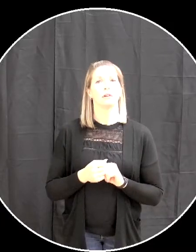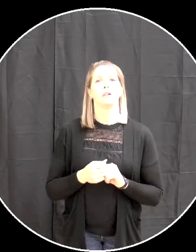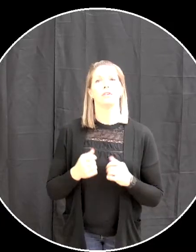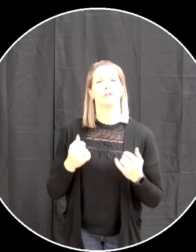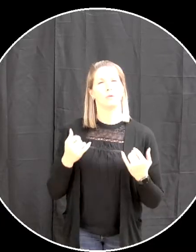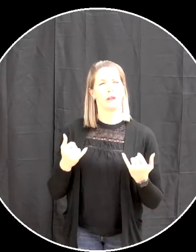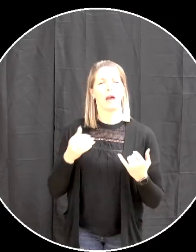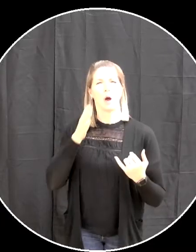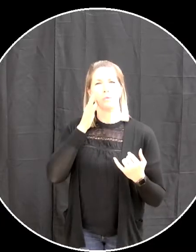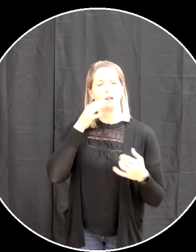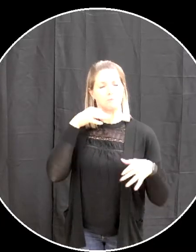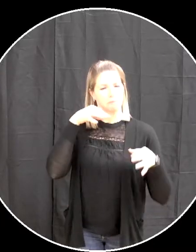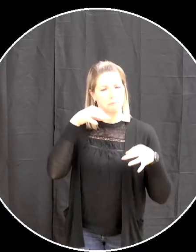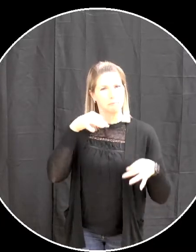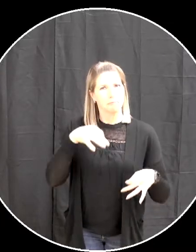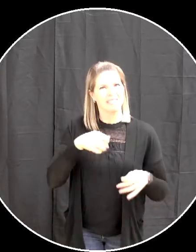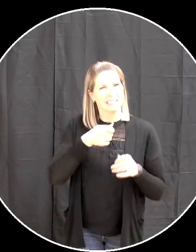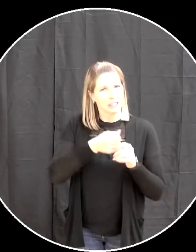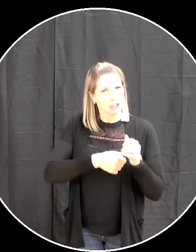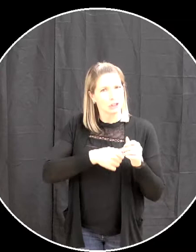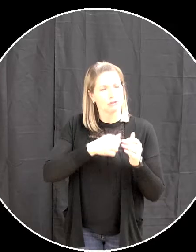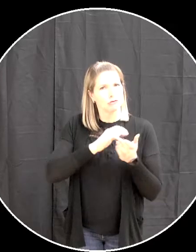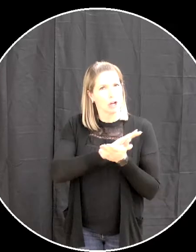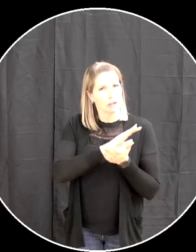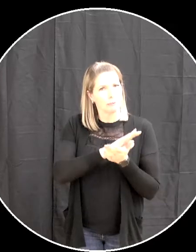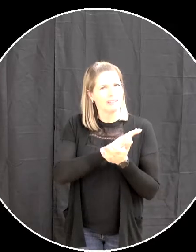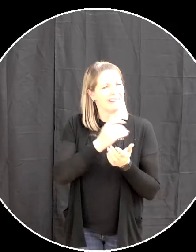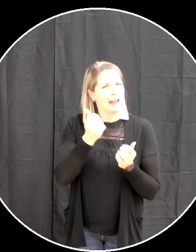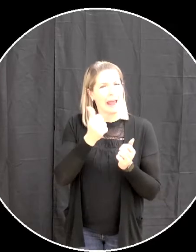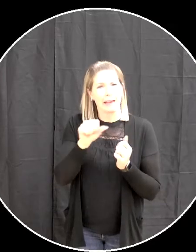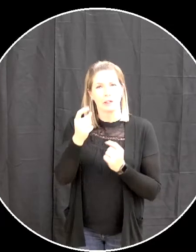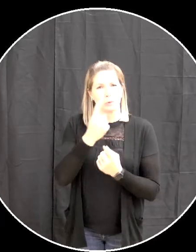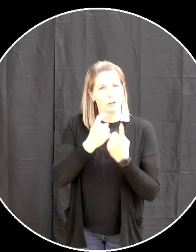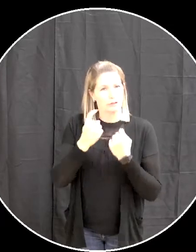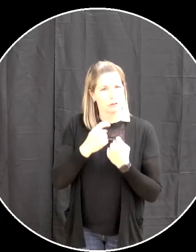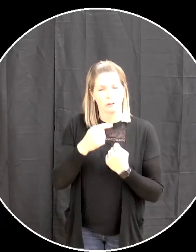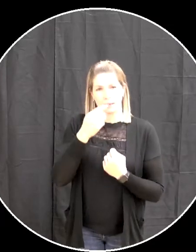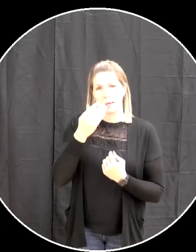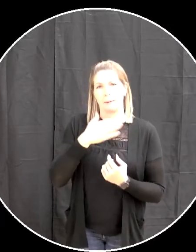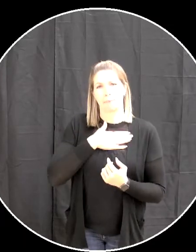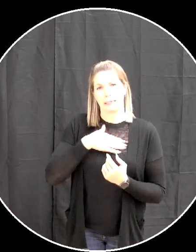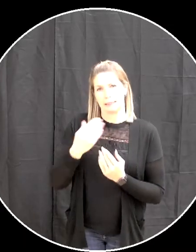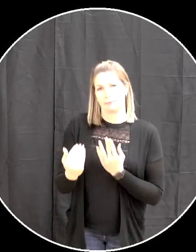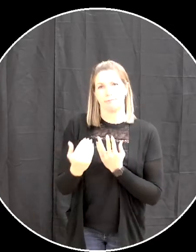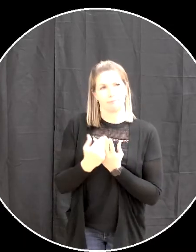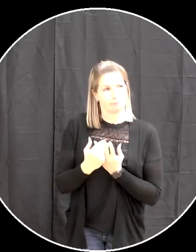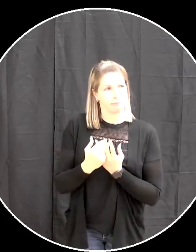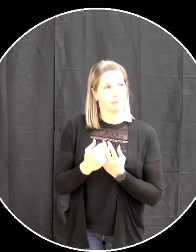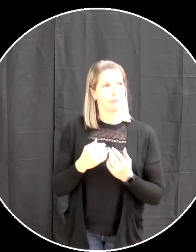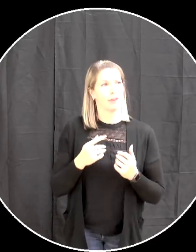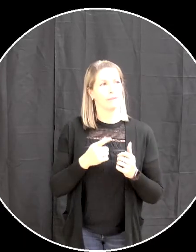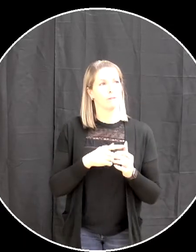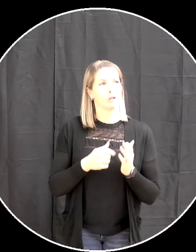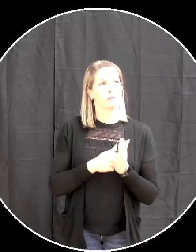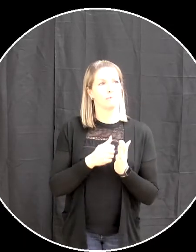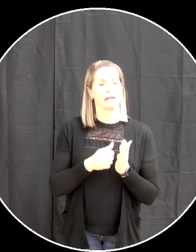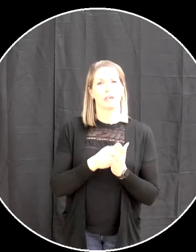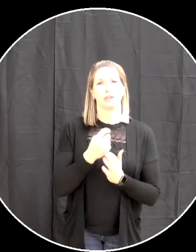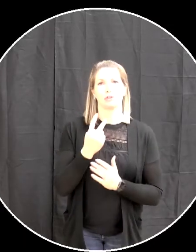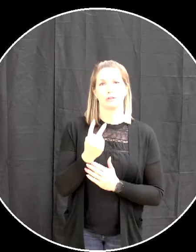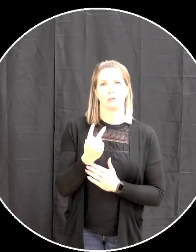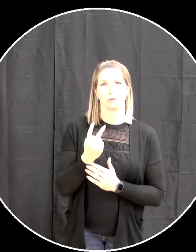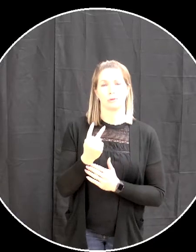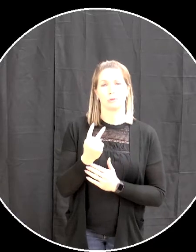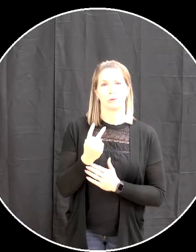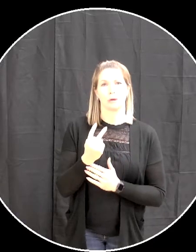just walk through that. And certainly if anyone has any questions, just let us know. So on page 2, we have our executive